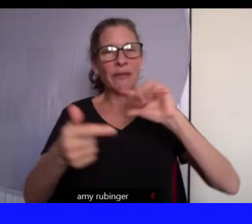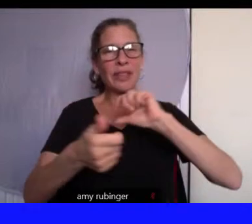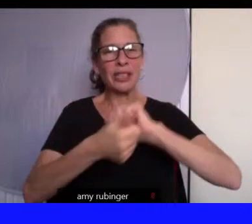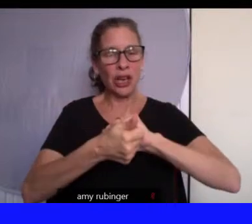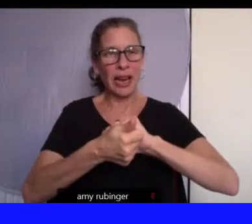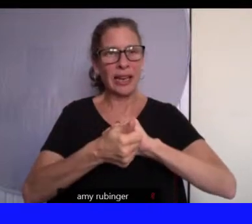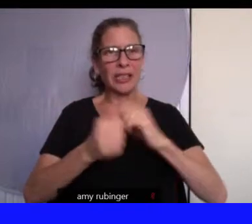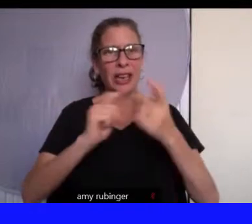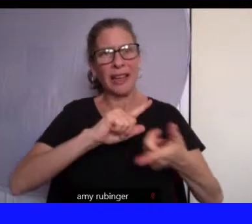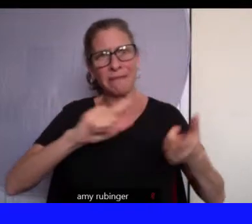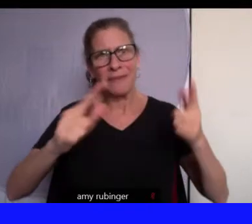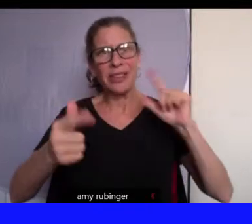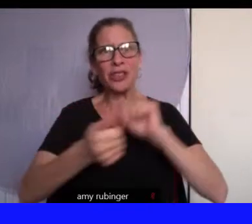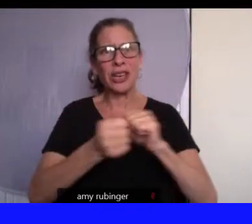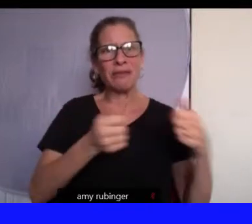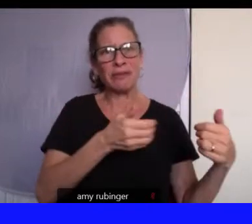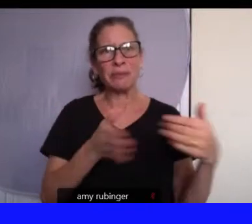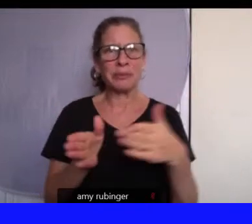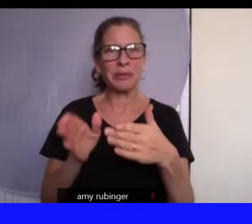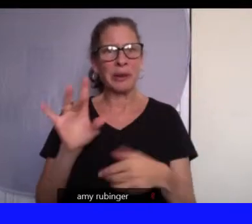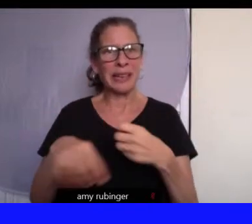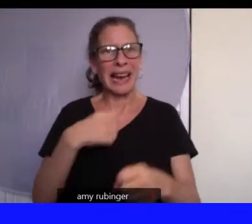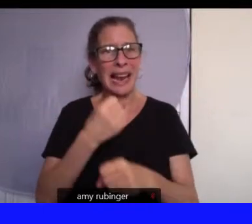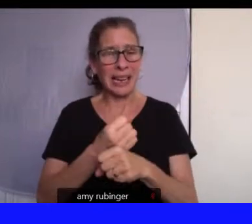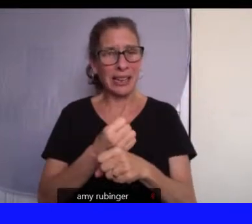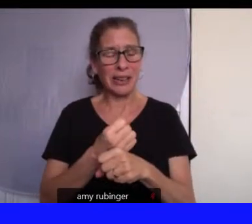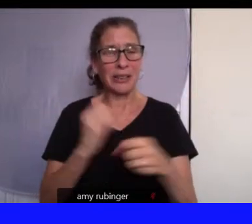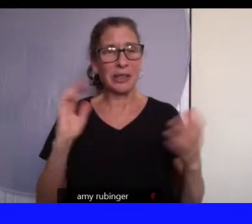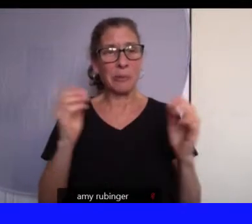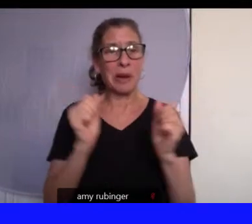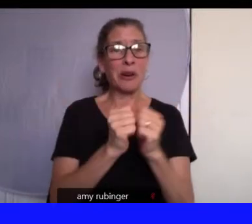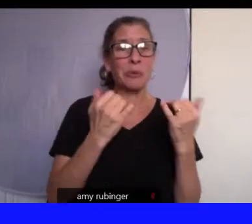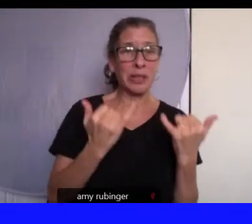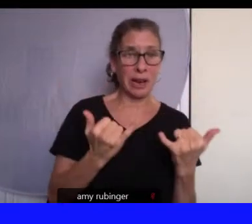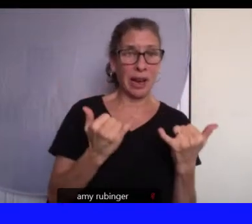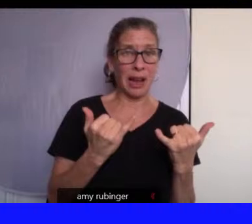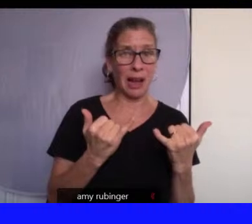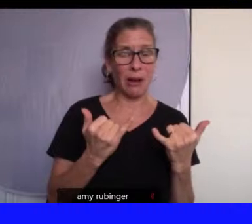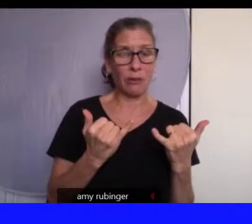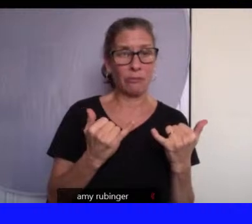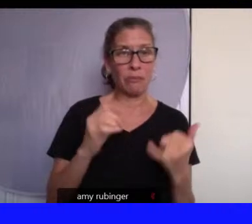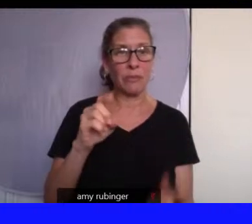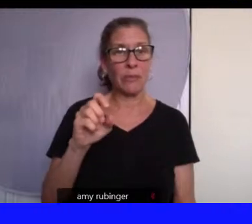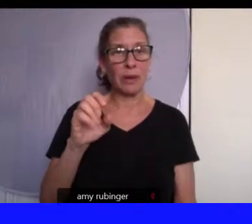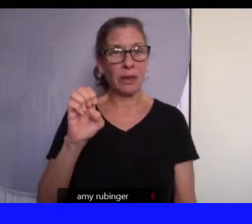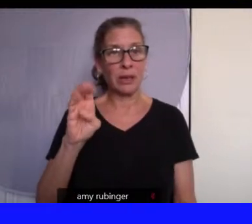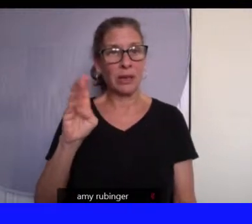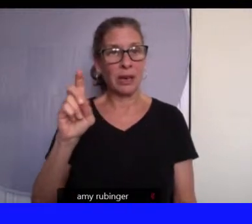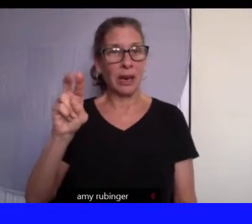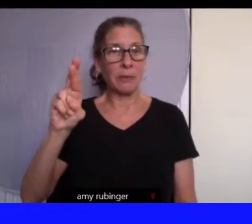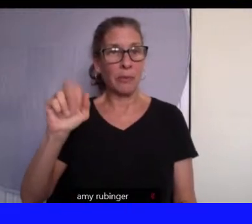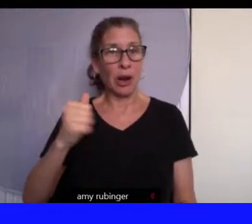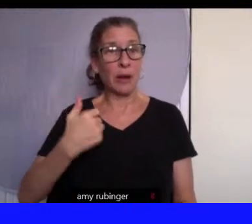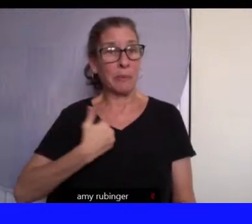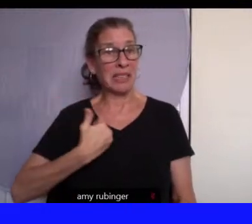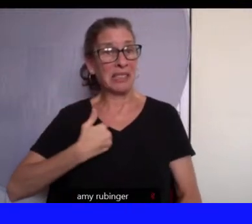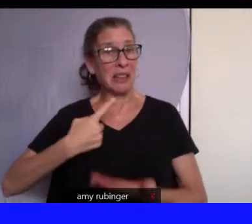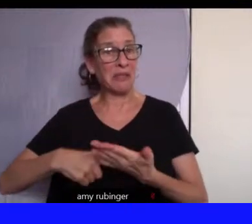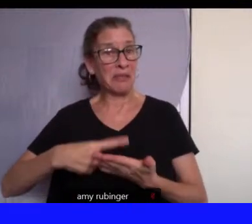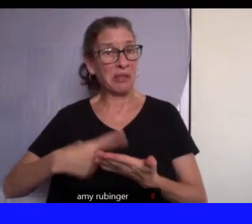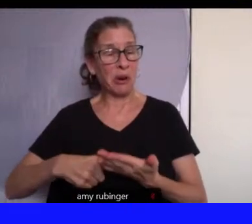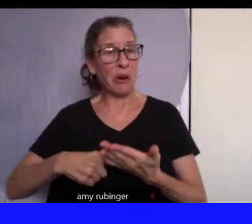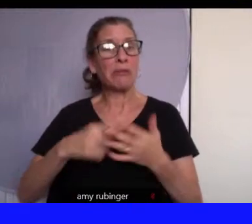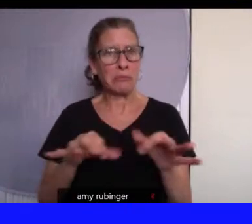the removal of the COVID utilization hit a little bit of this last year. But it's a dramatic change, and the